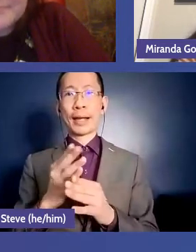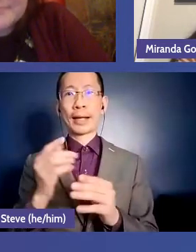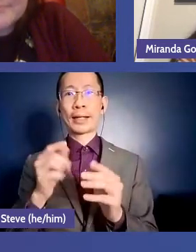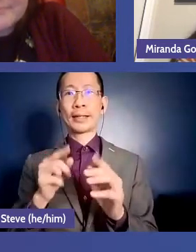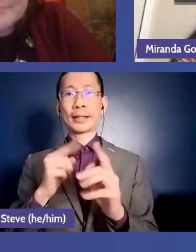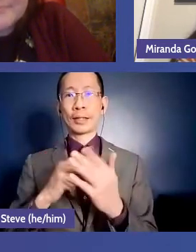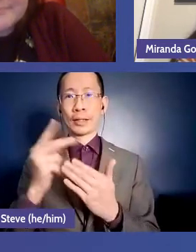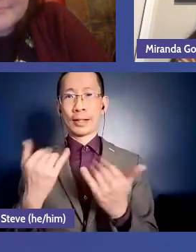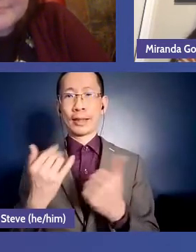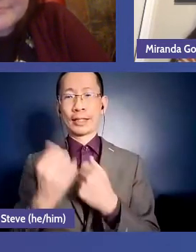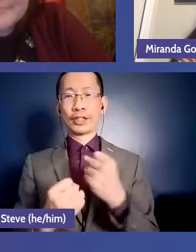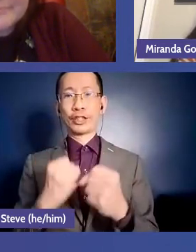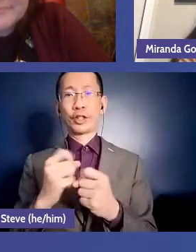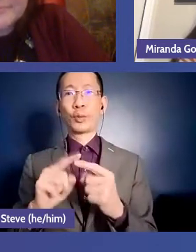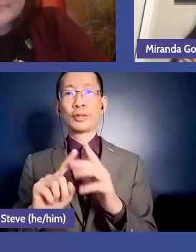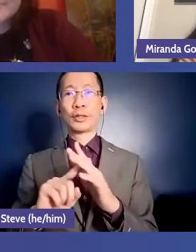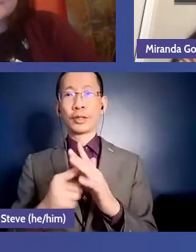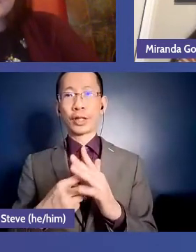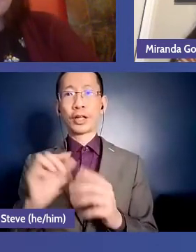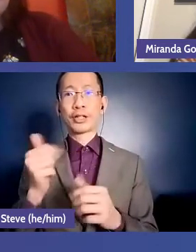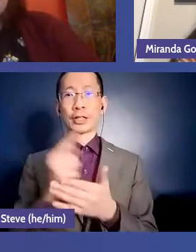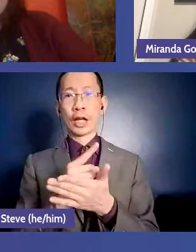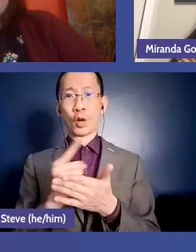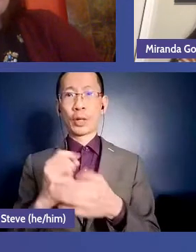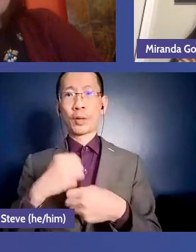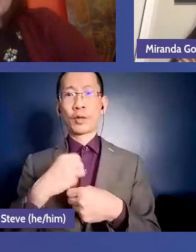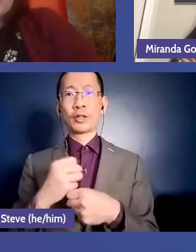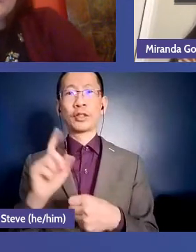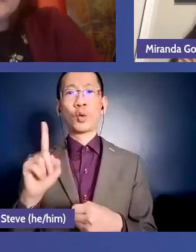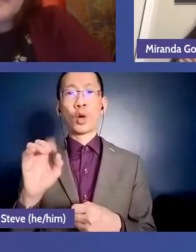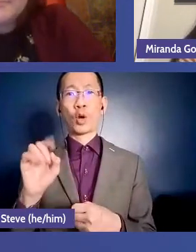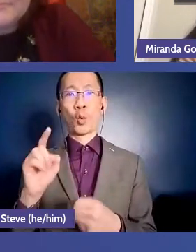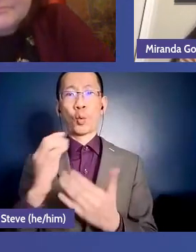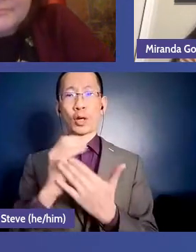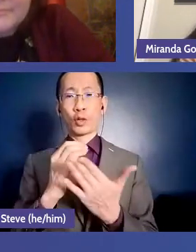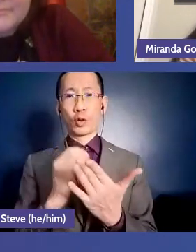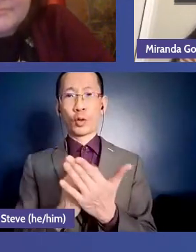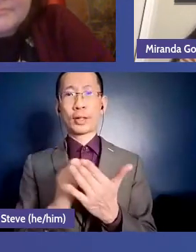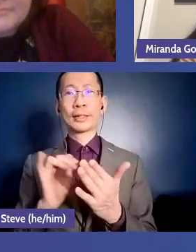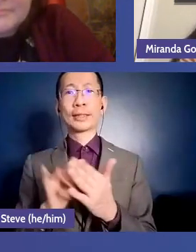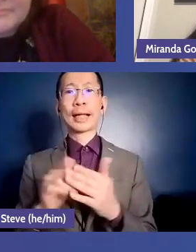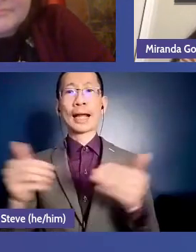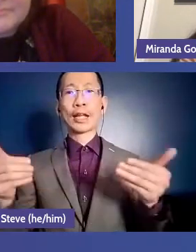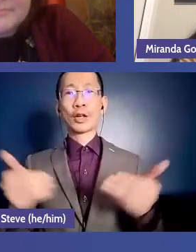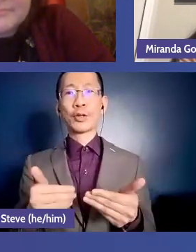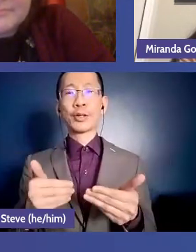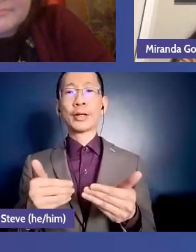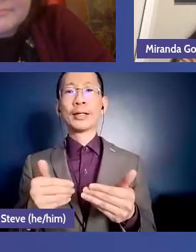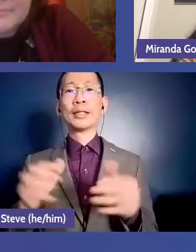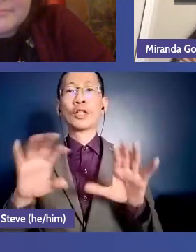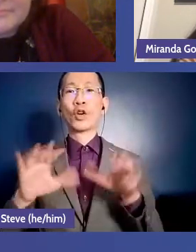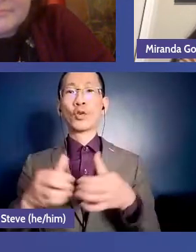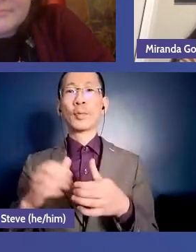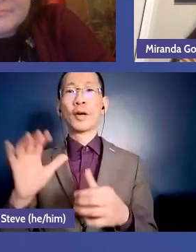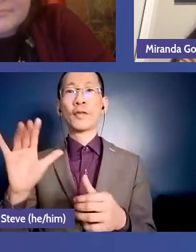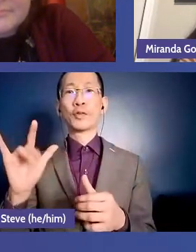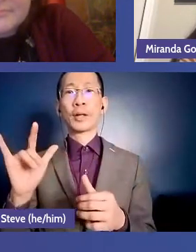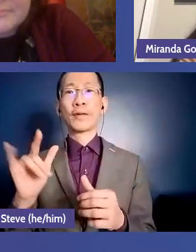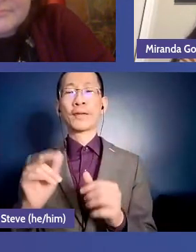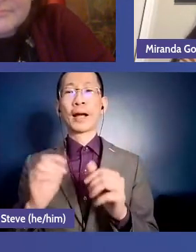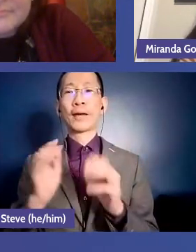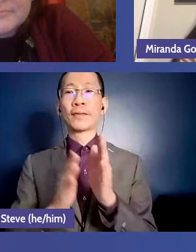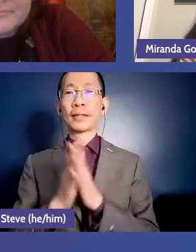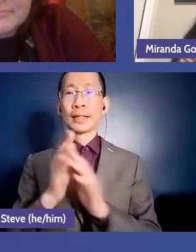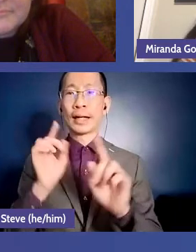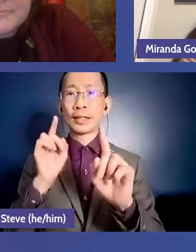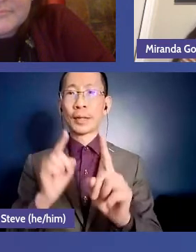year was to launch a 10-week Producing 101 course that introduced a group of 25 aspiring